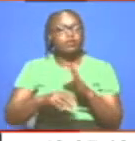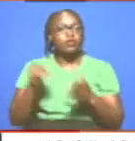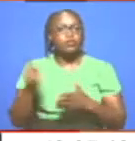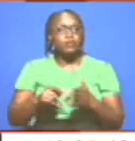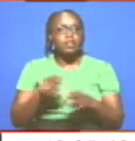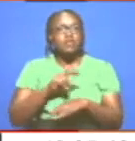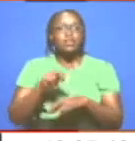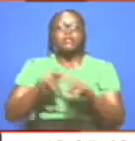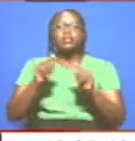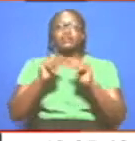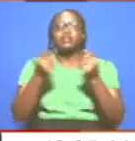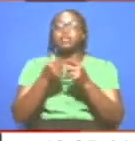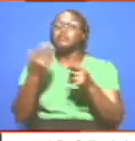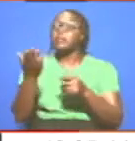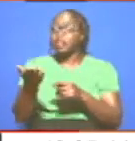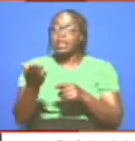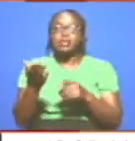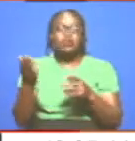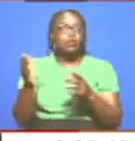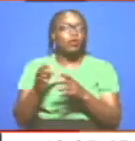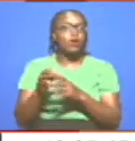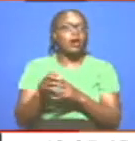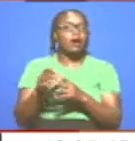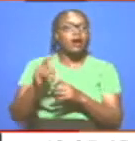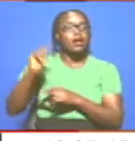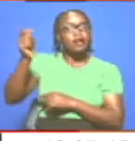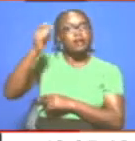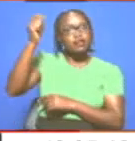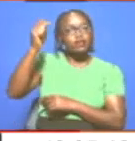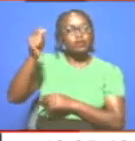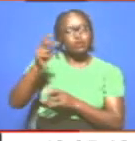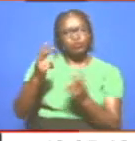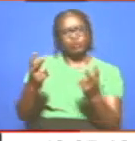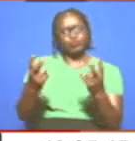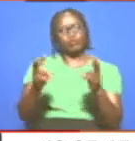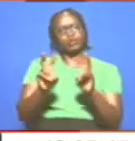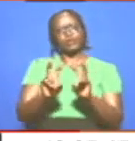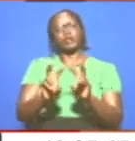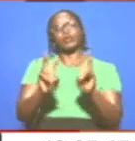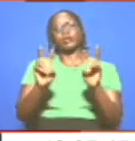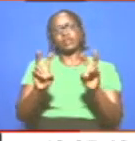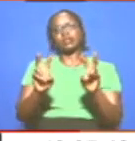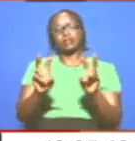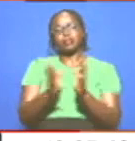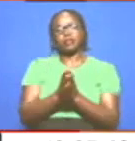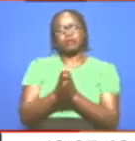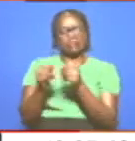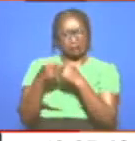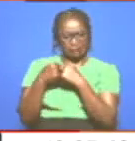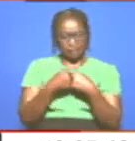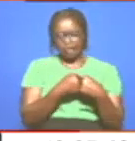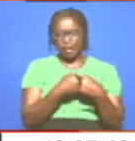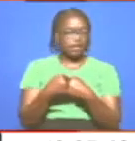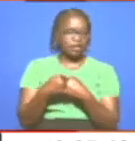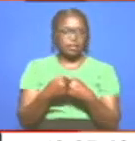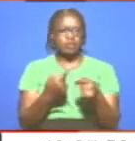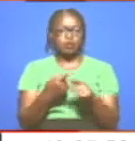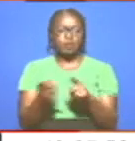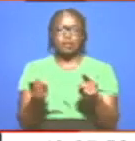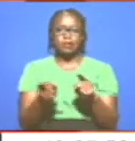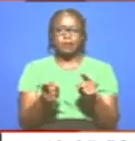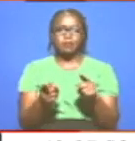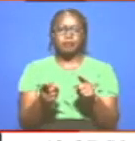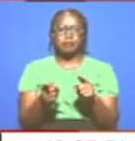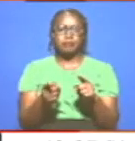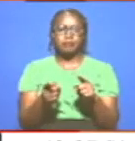team always there, your national heroes, you're watching them. So it was a challenge, but we